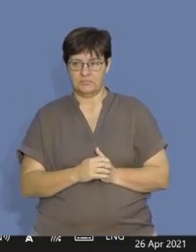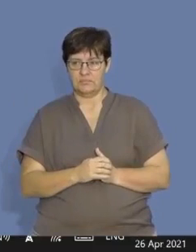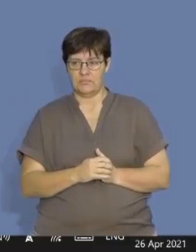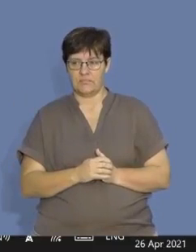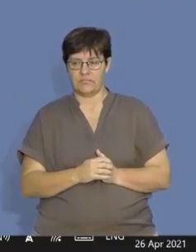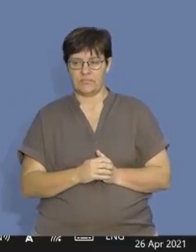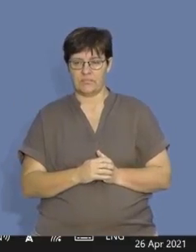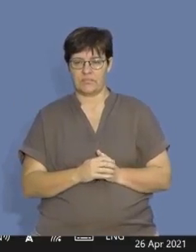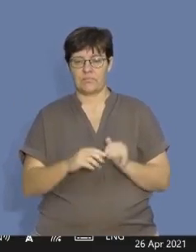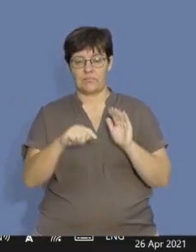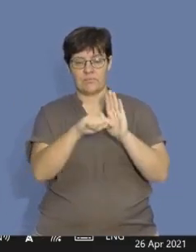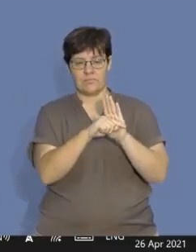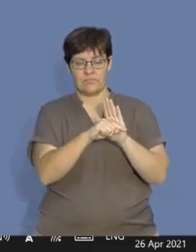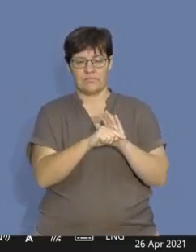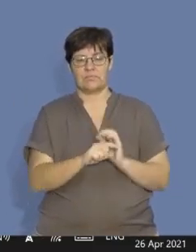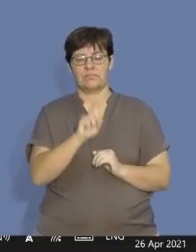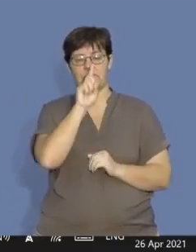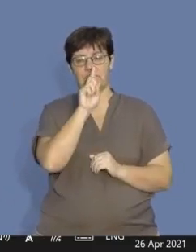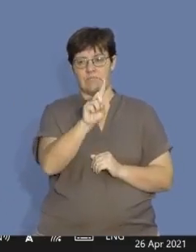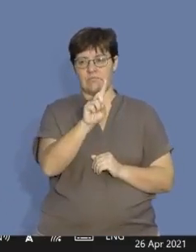5,611,000 minus